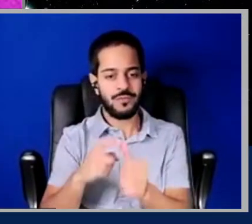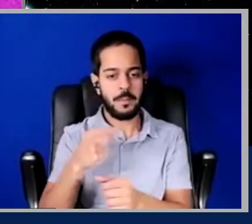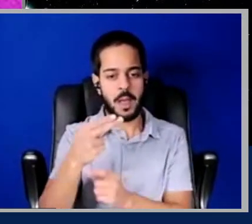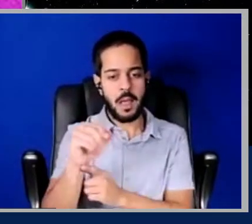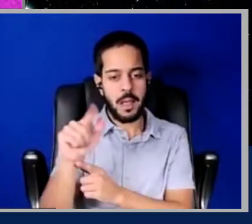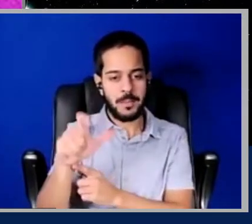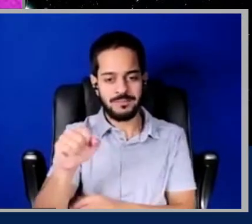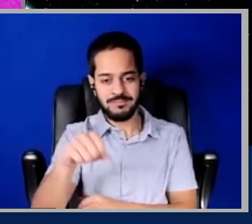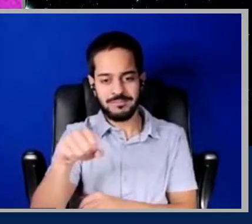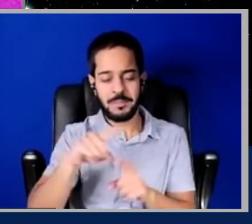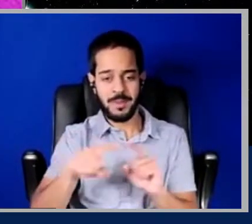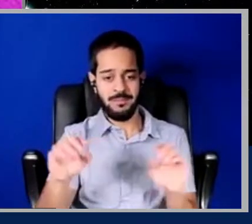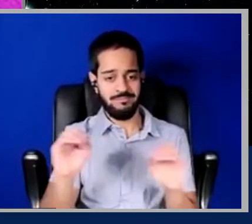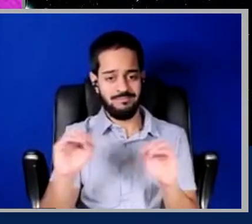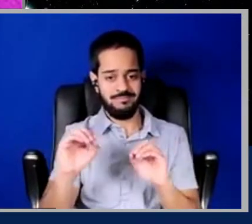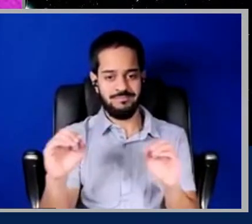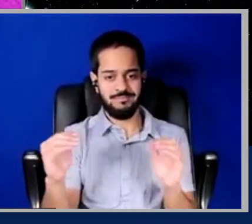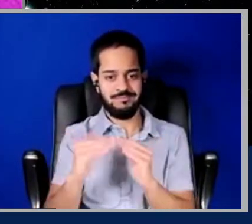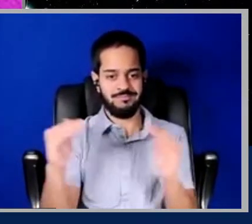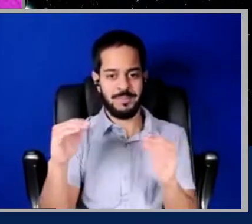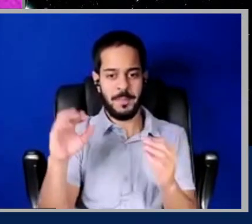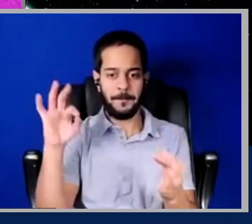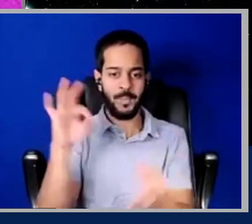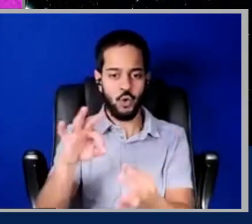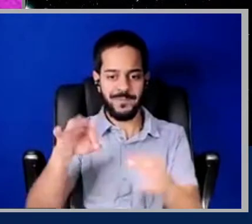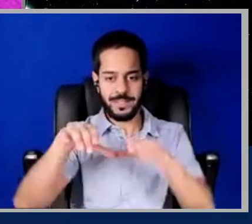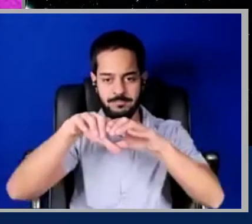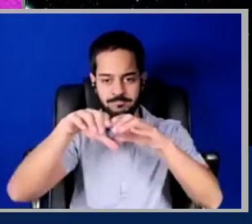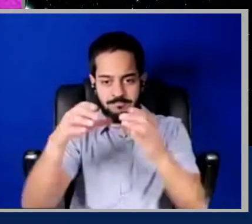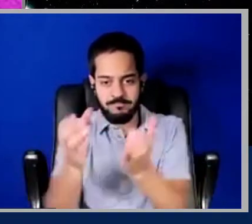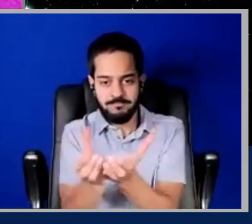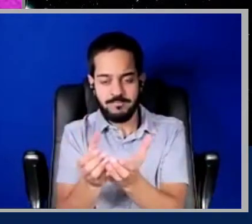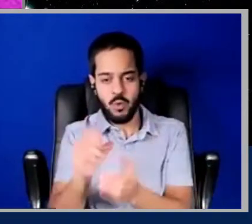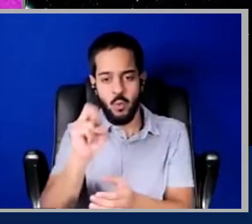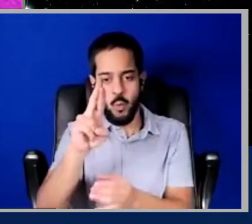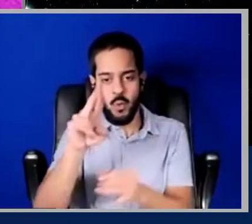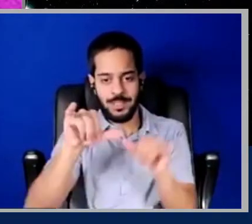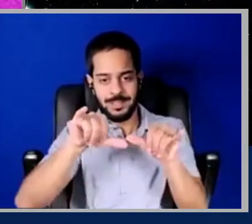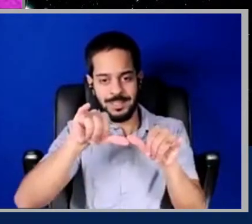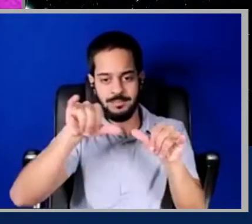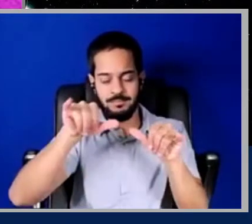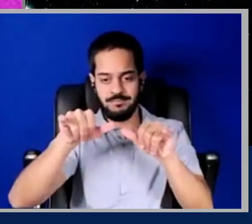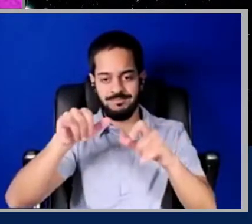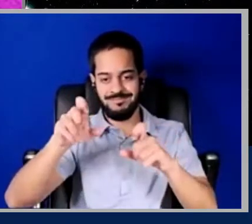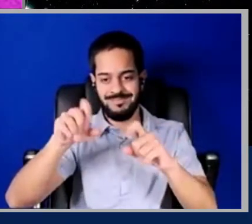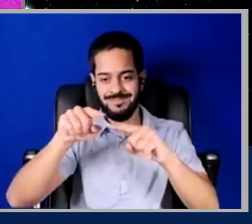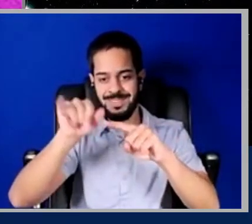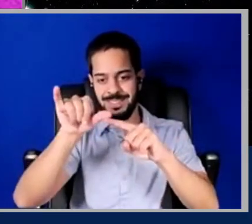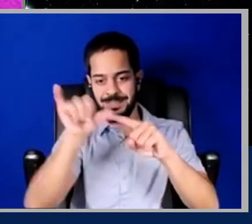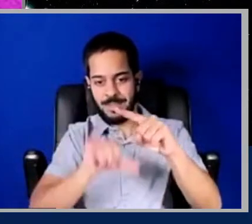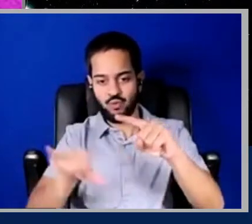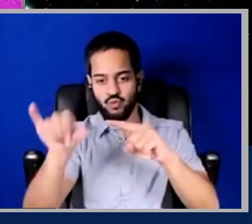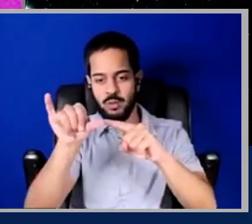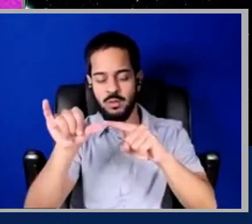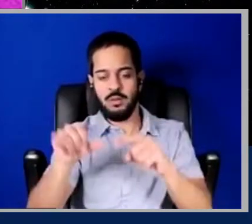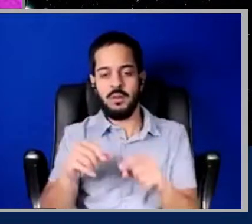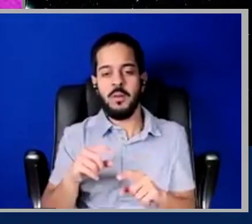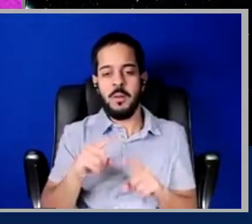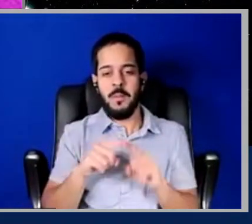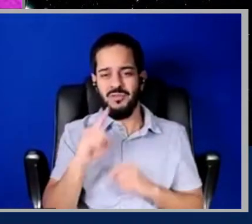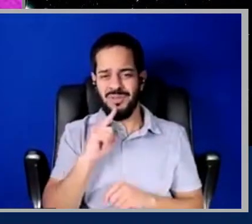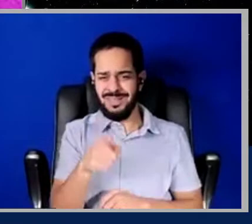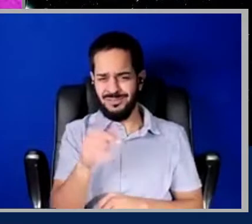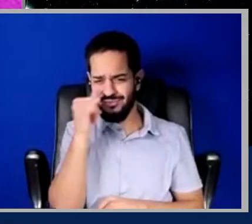that, and none of them are, you know, perfect spheres or even sometimes symmetrical, but this is kind of ridiculous, the